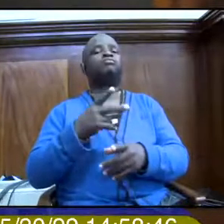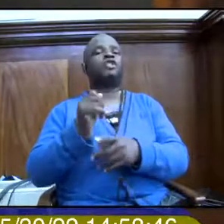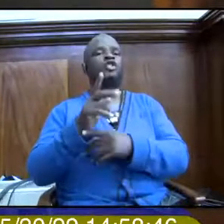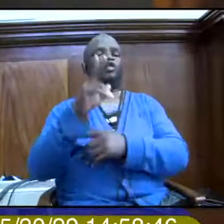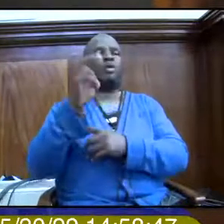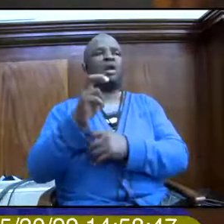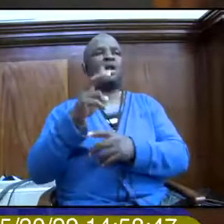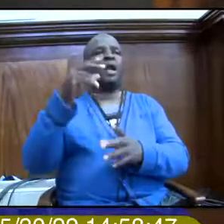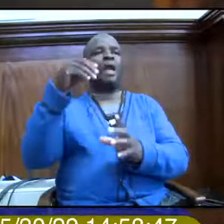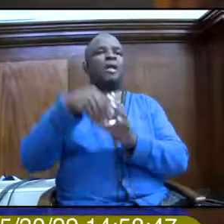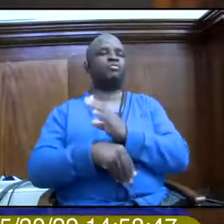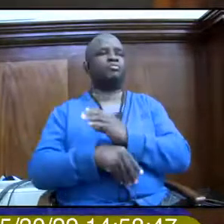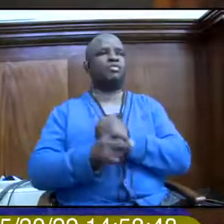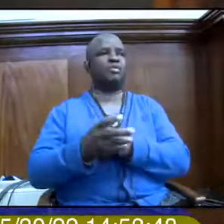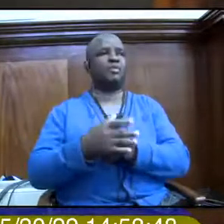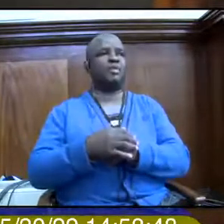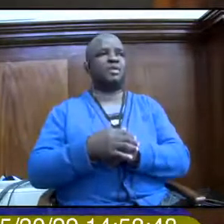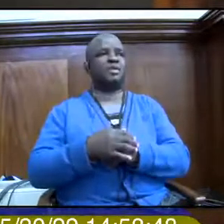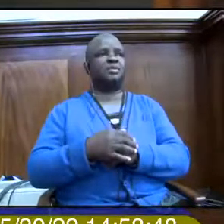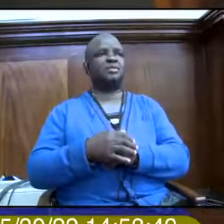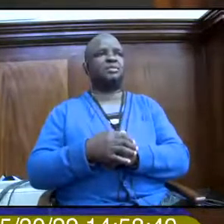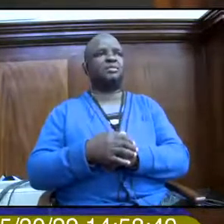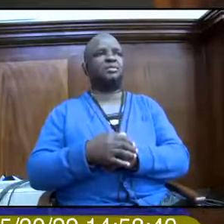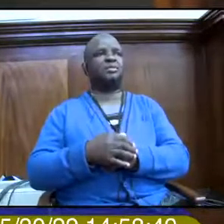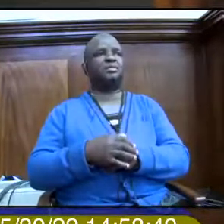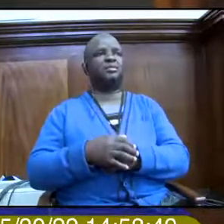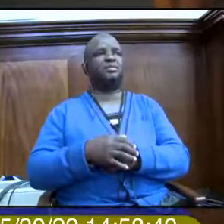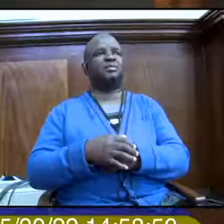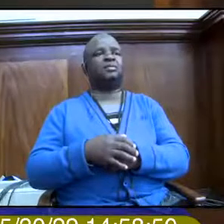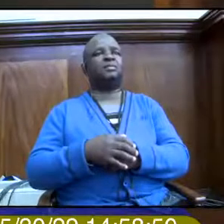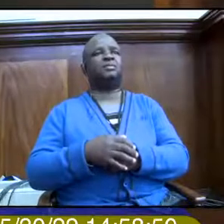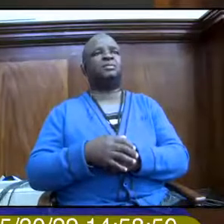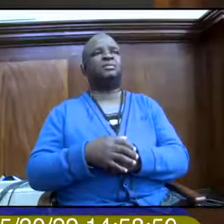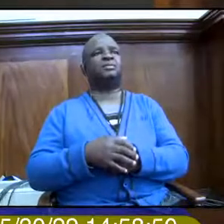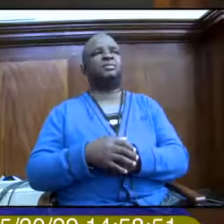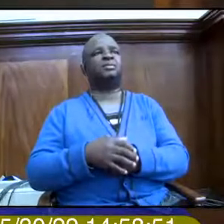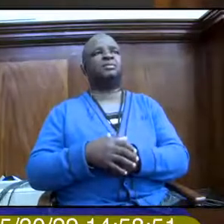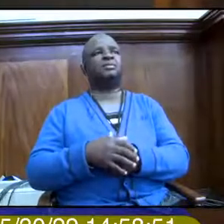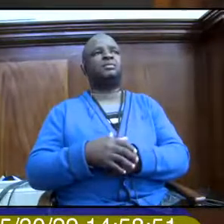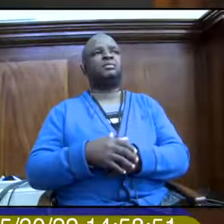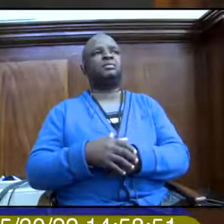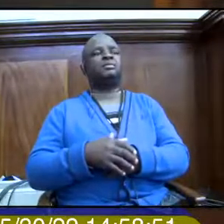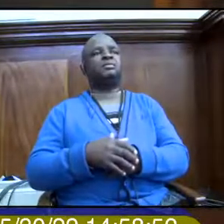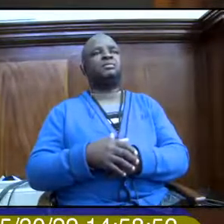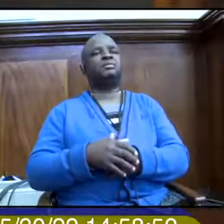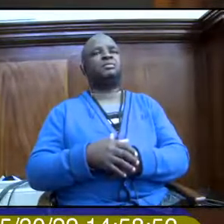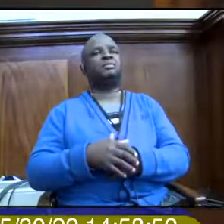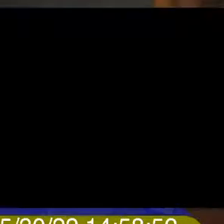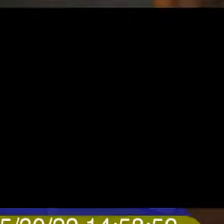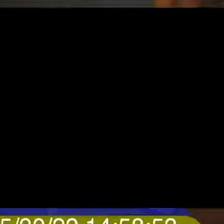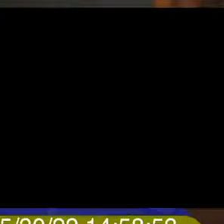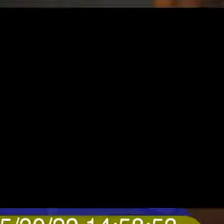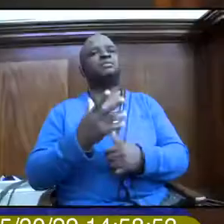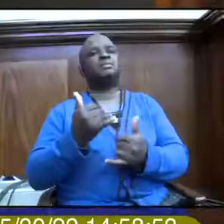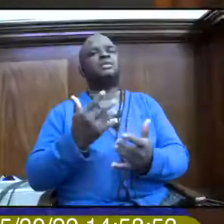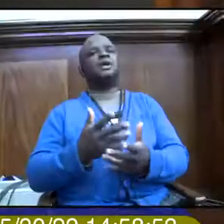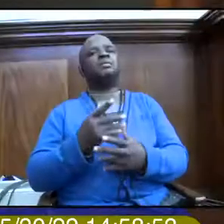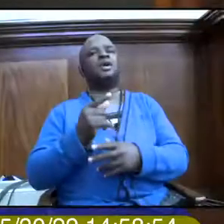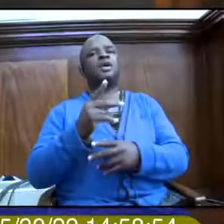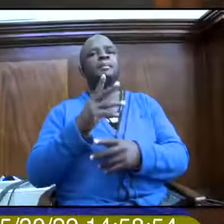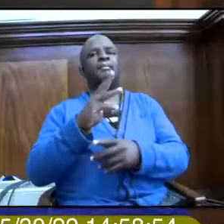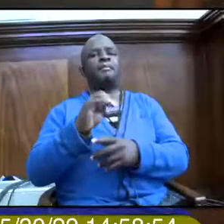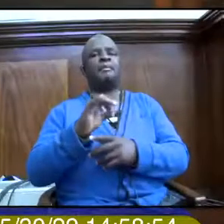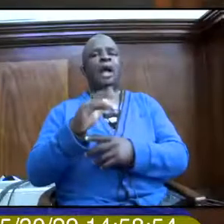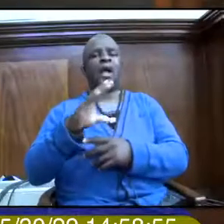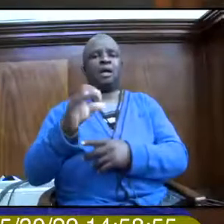latrine latrines the speed toilets how many michael coma peace come up